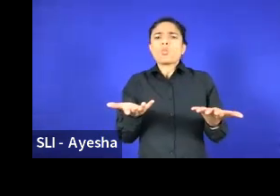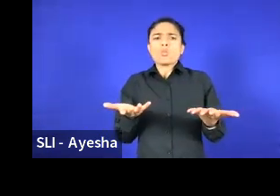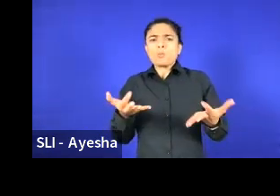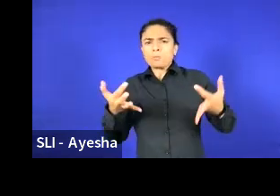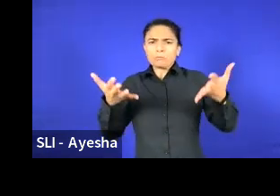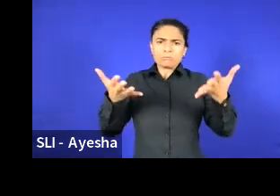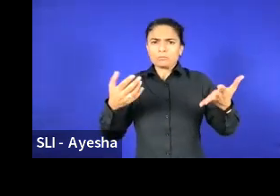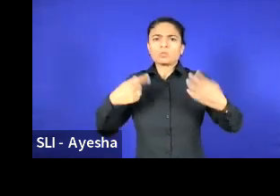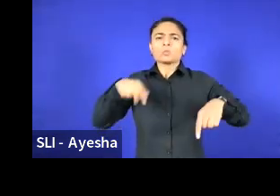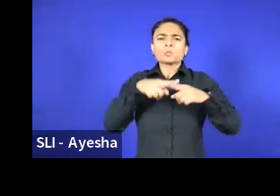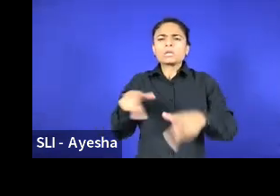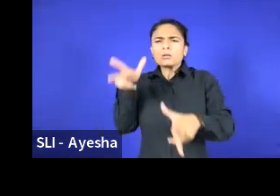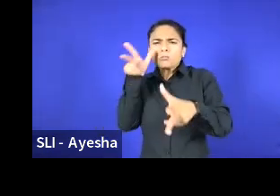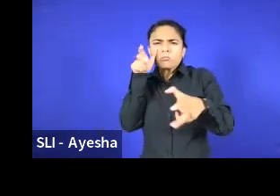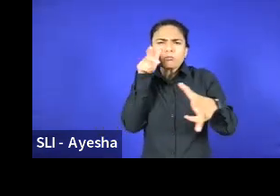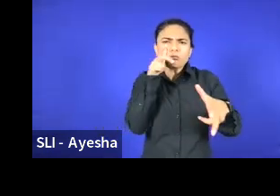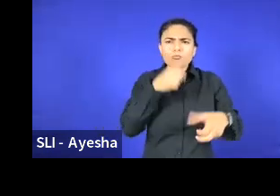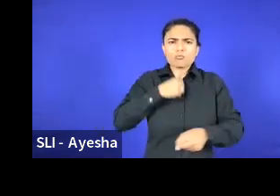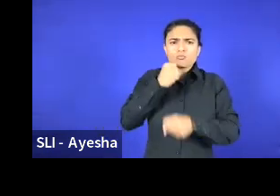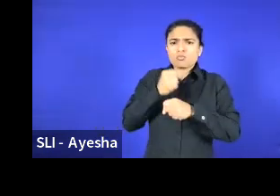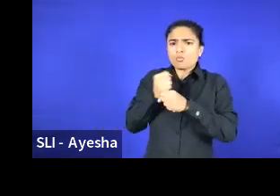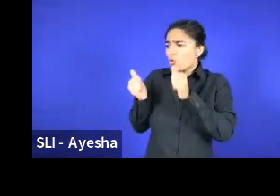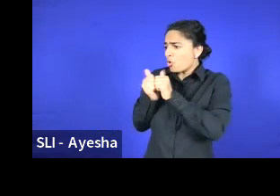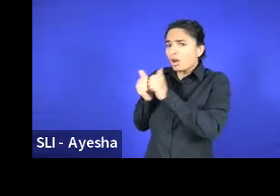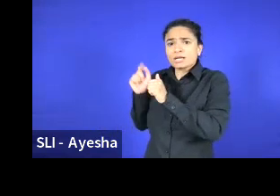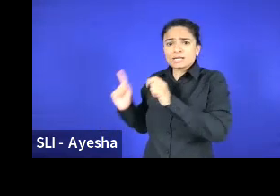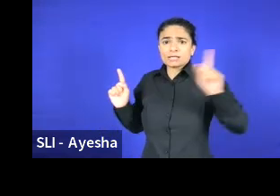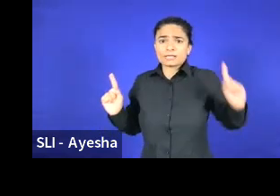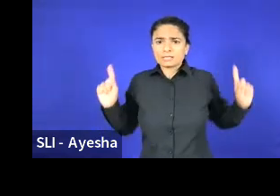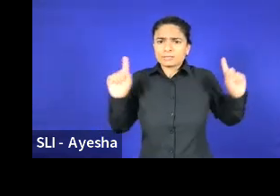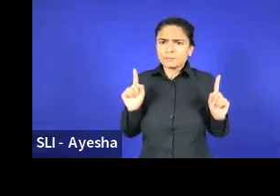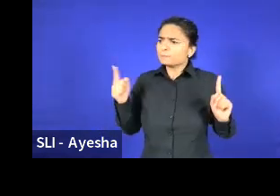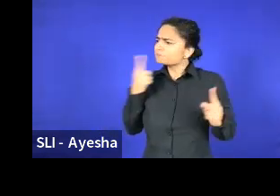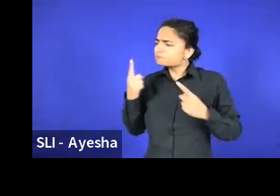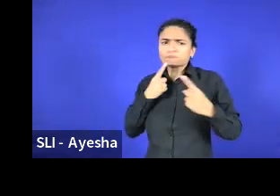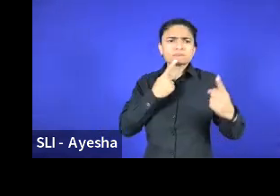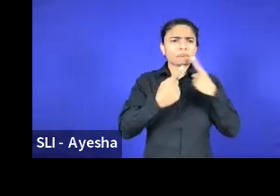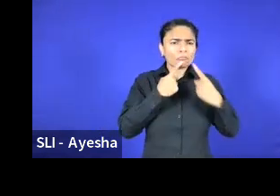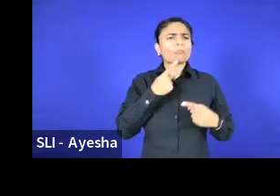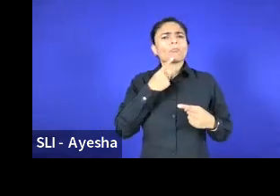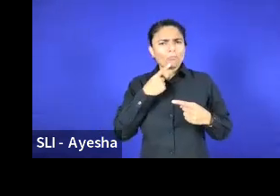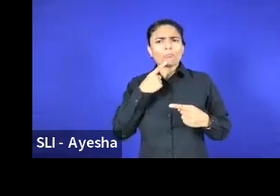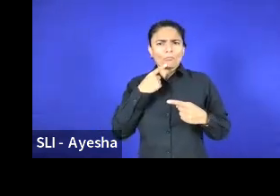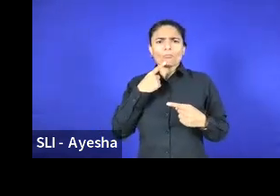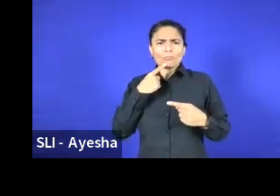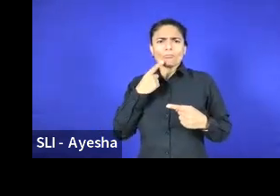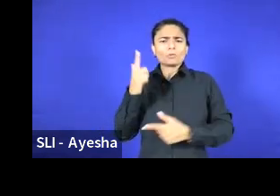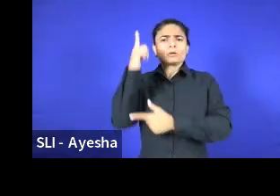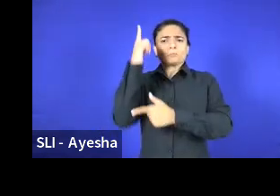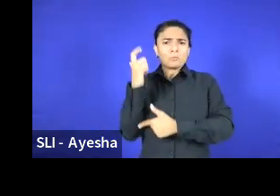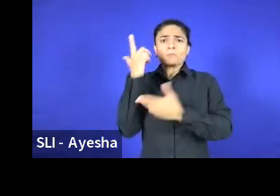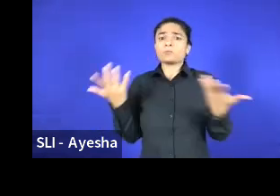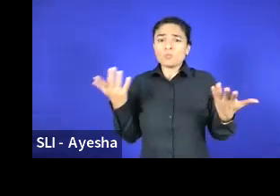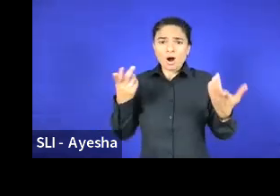of impairment or medical condition. And now we heard that countries are moving, including